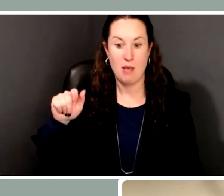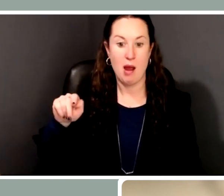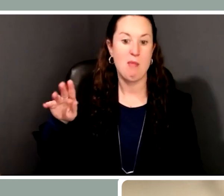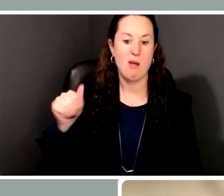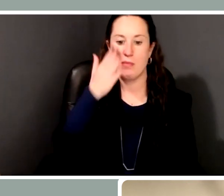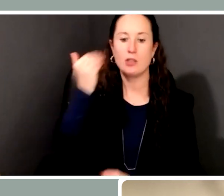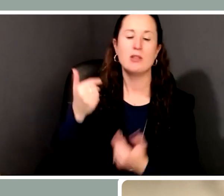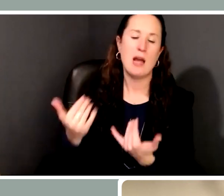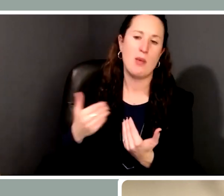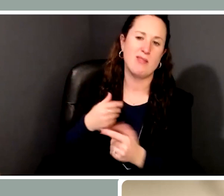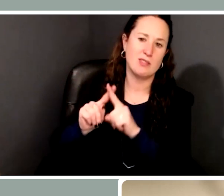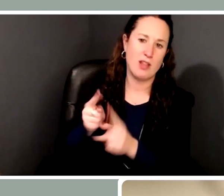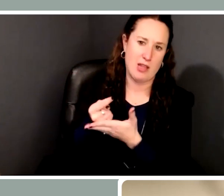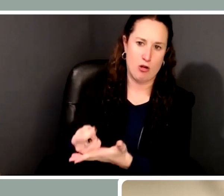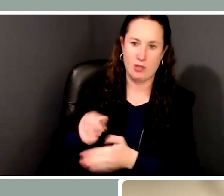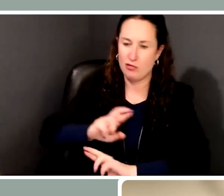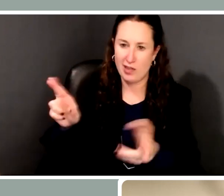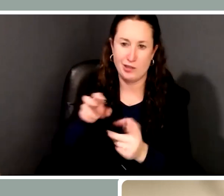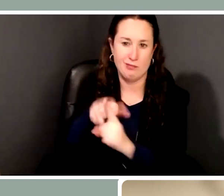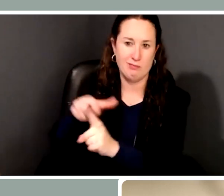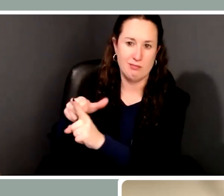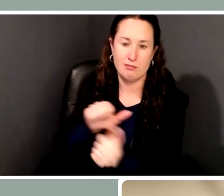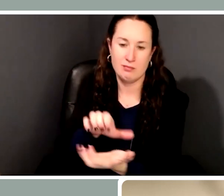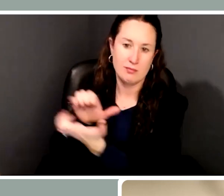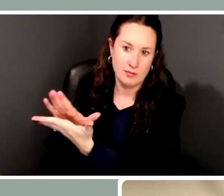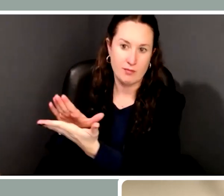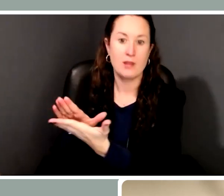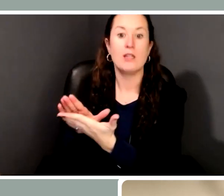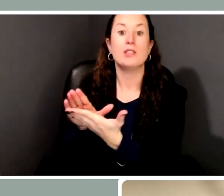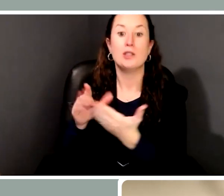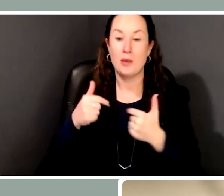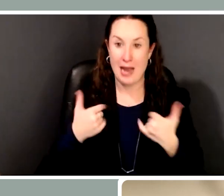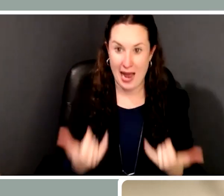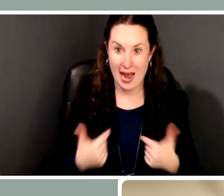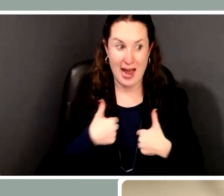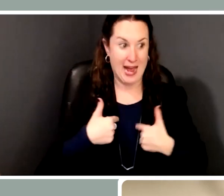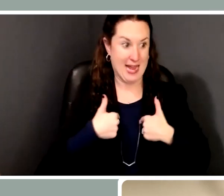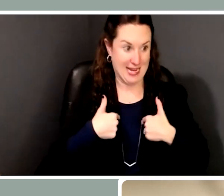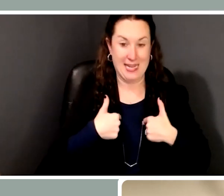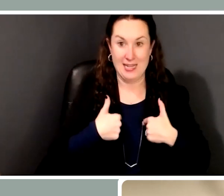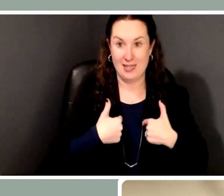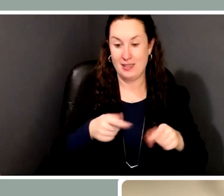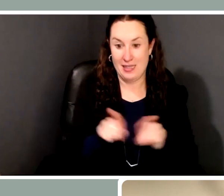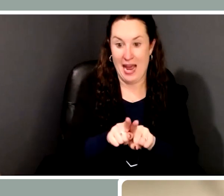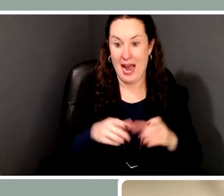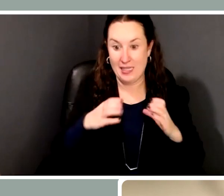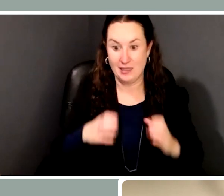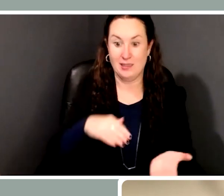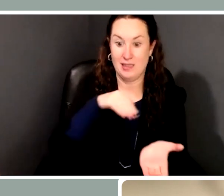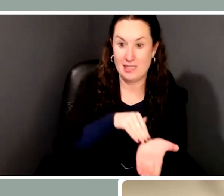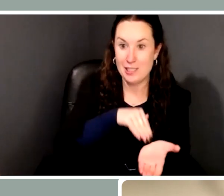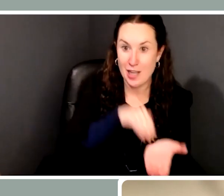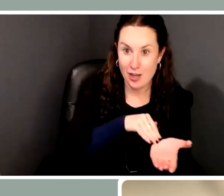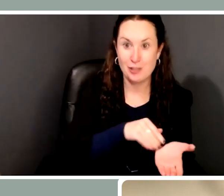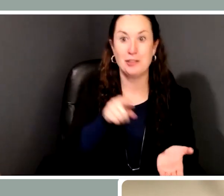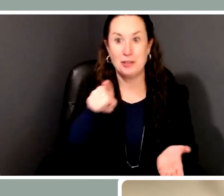to know a lot of different things so you can be sure, I can be sure as a clinician, and you can be sure